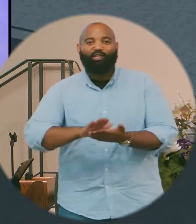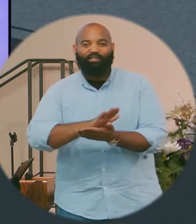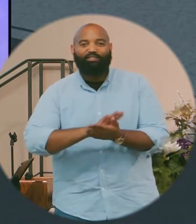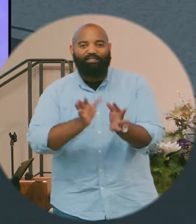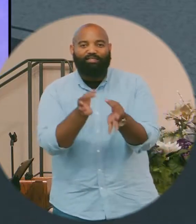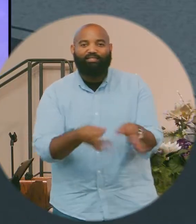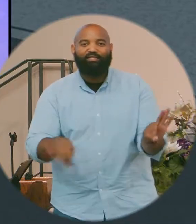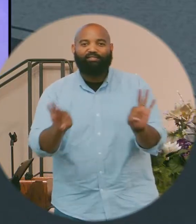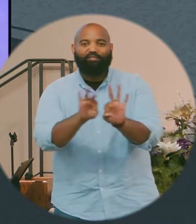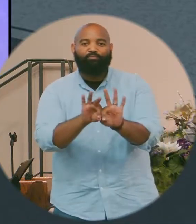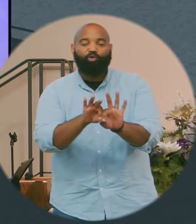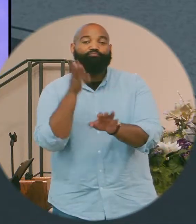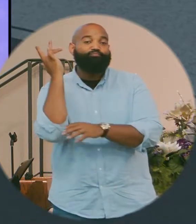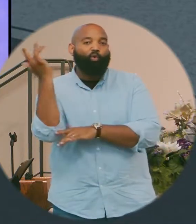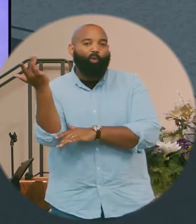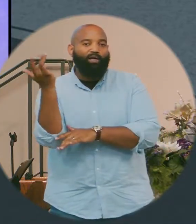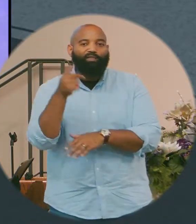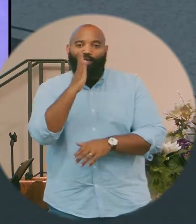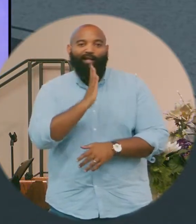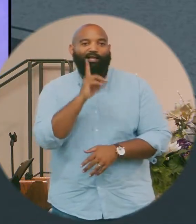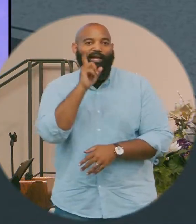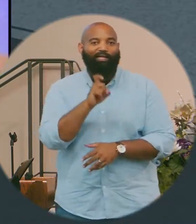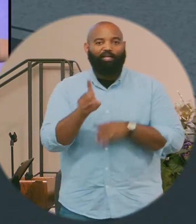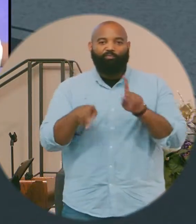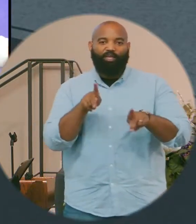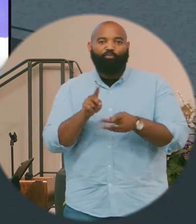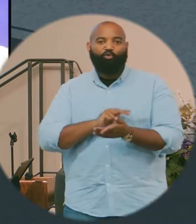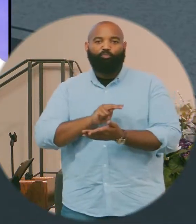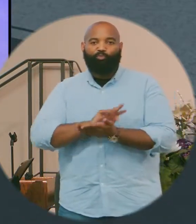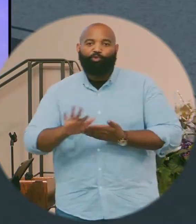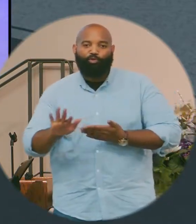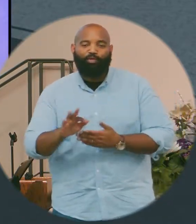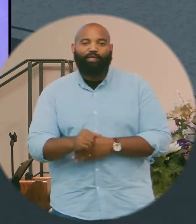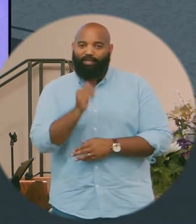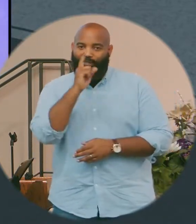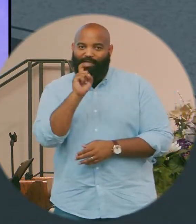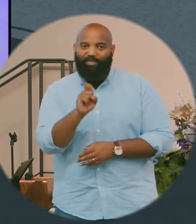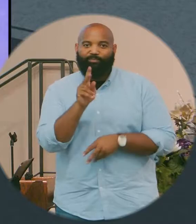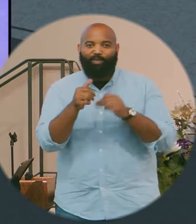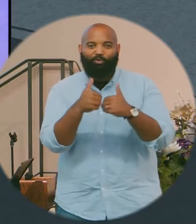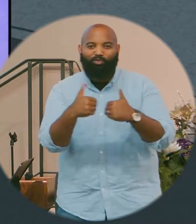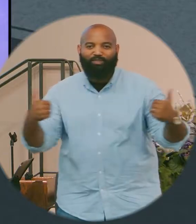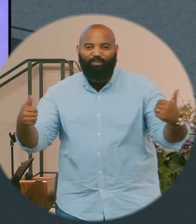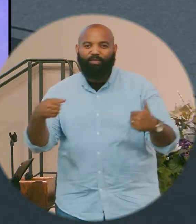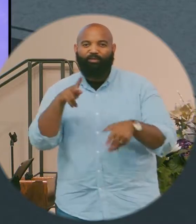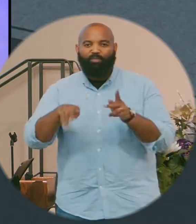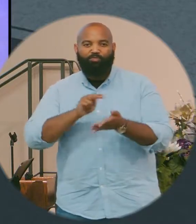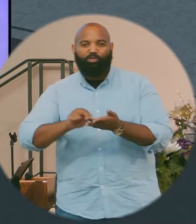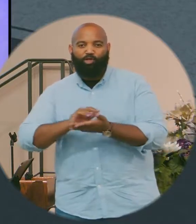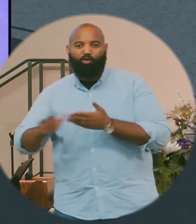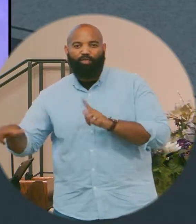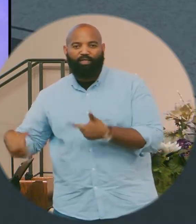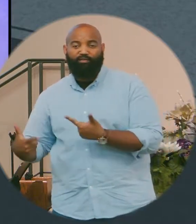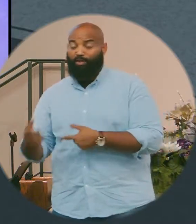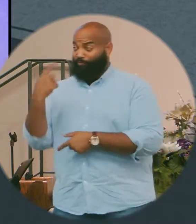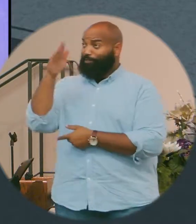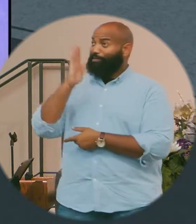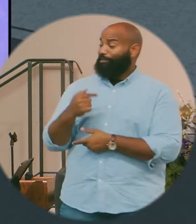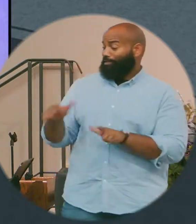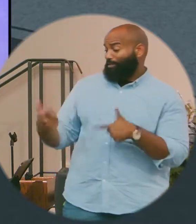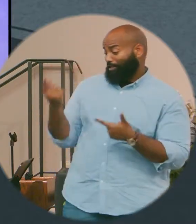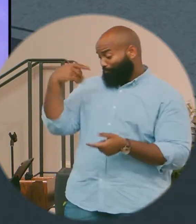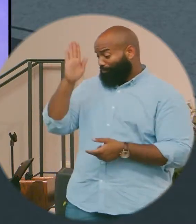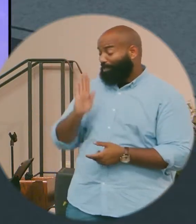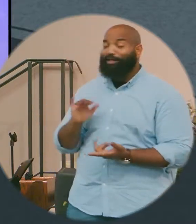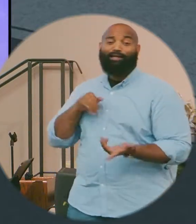important, because God needs some people who are pure, some people who are set apart, some people that say, for God I live and for